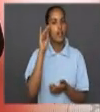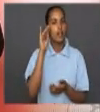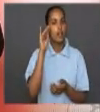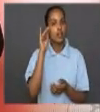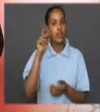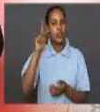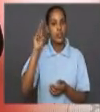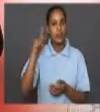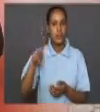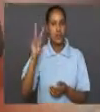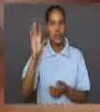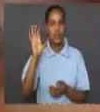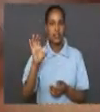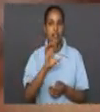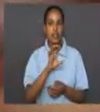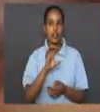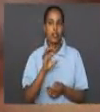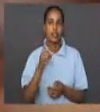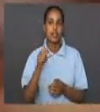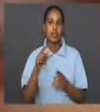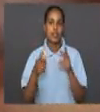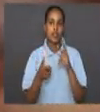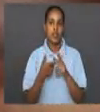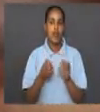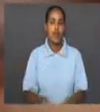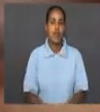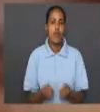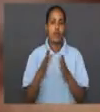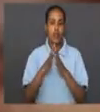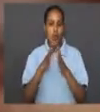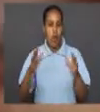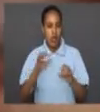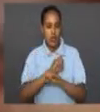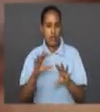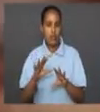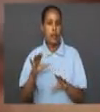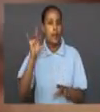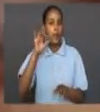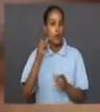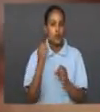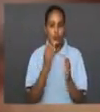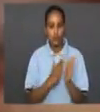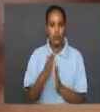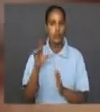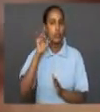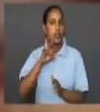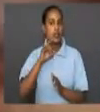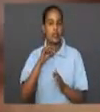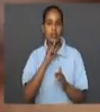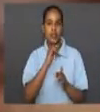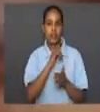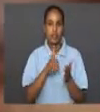the PVC is the third most widely produced plastic, that it